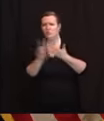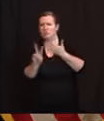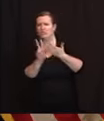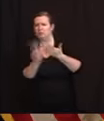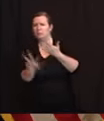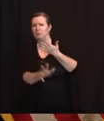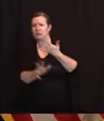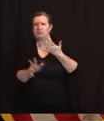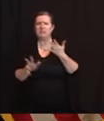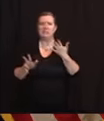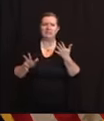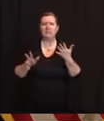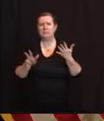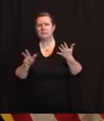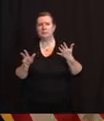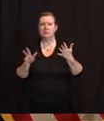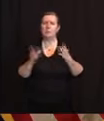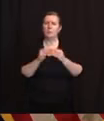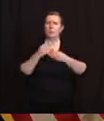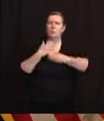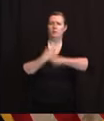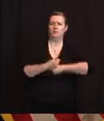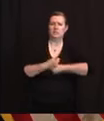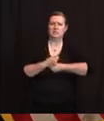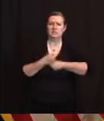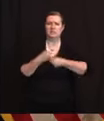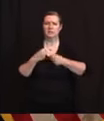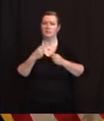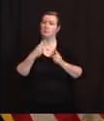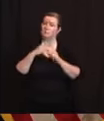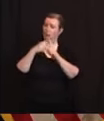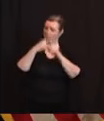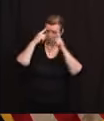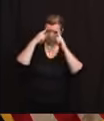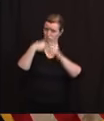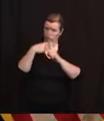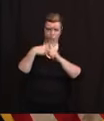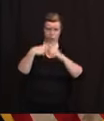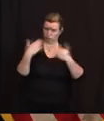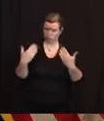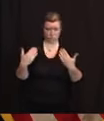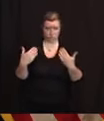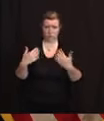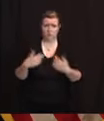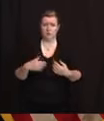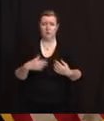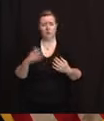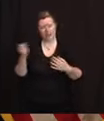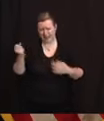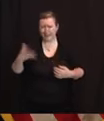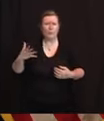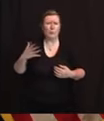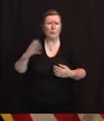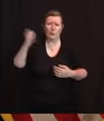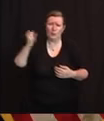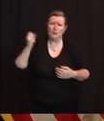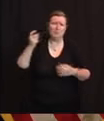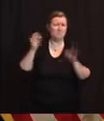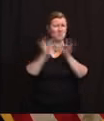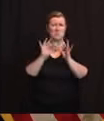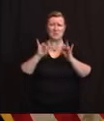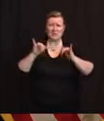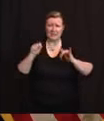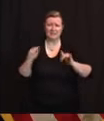now. And those are all positives. So it's incredibly important, but it's one we've got to get right because of the